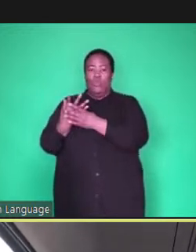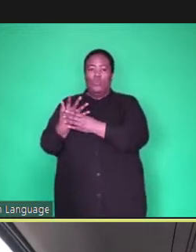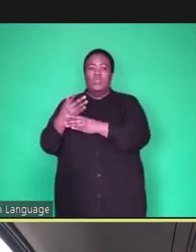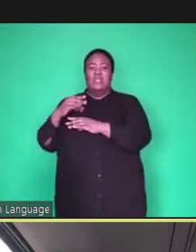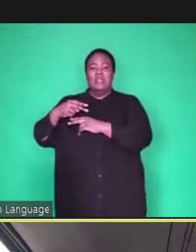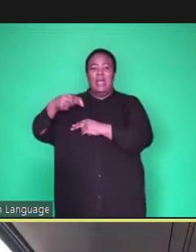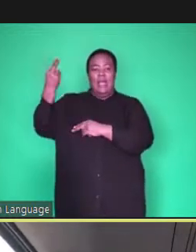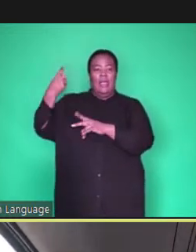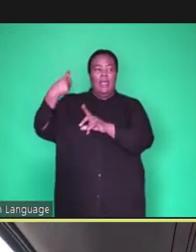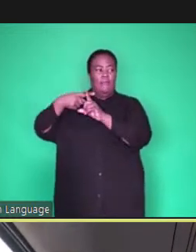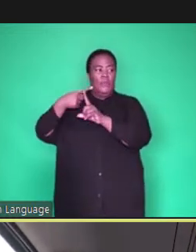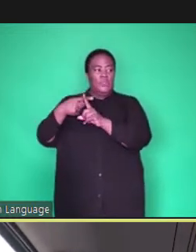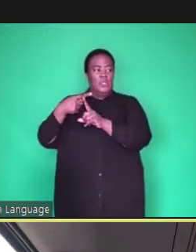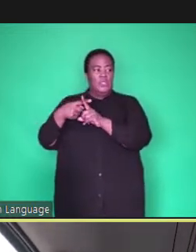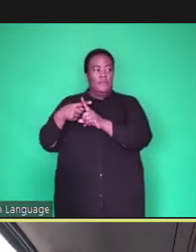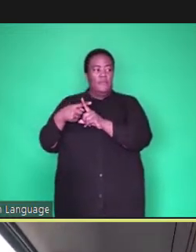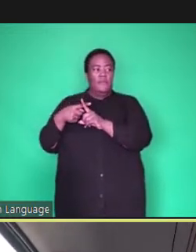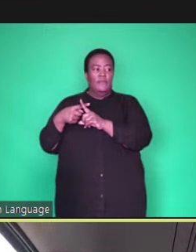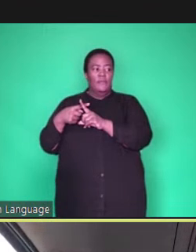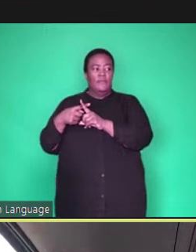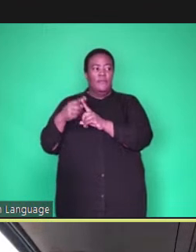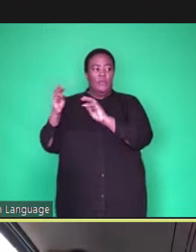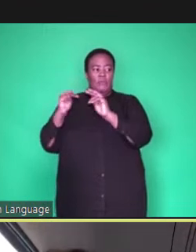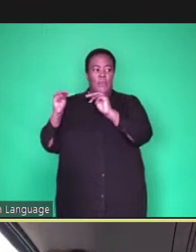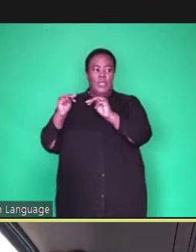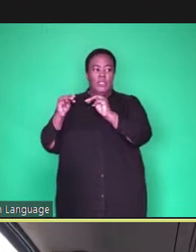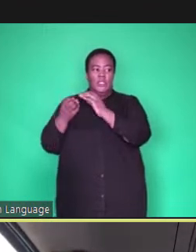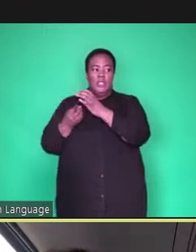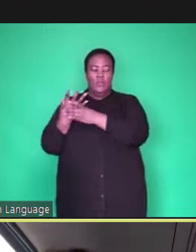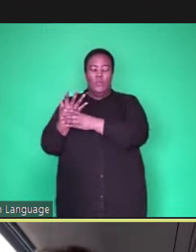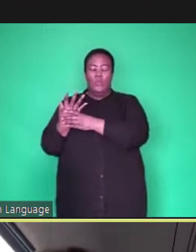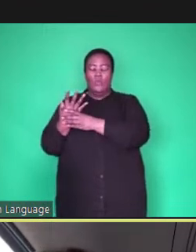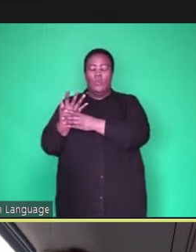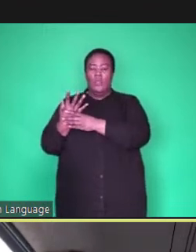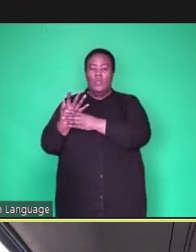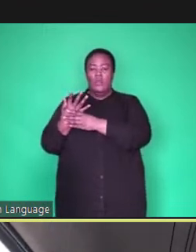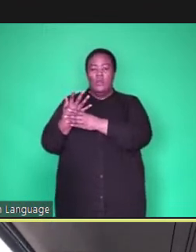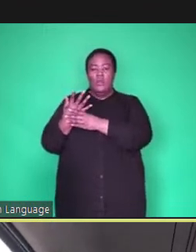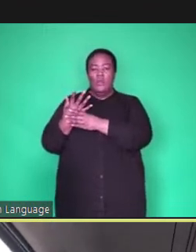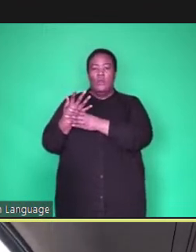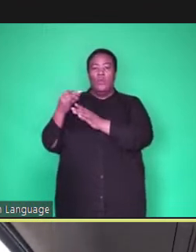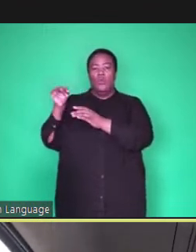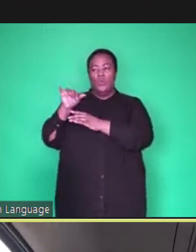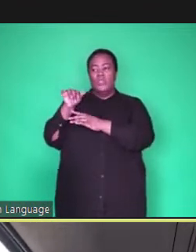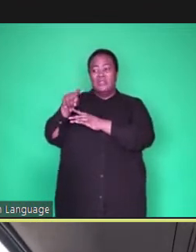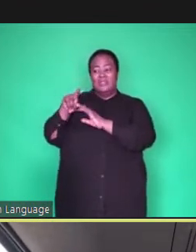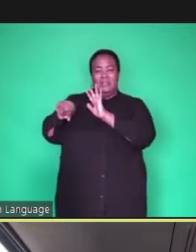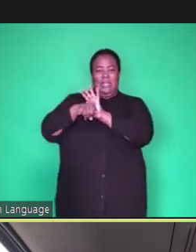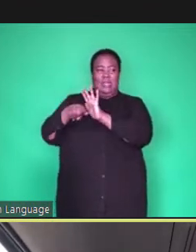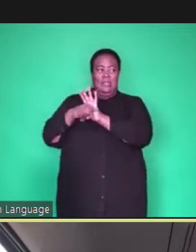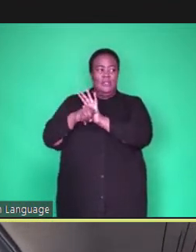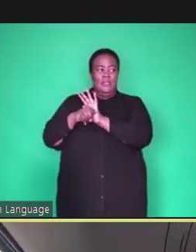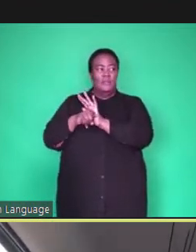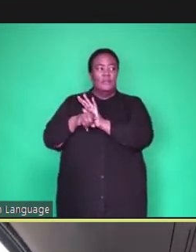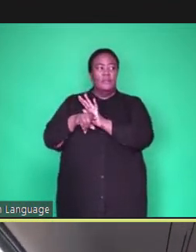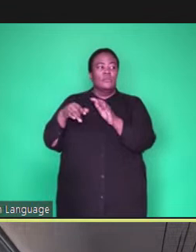whereas migration growth would appear to be negative, actually. And